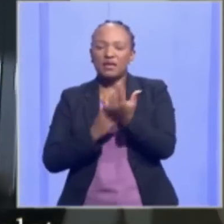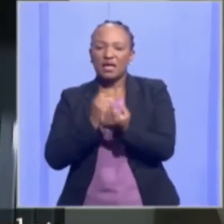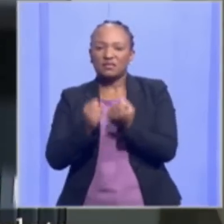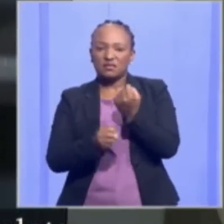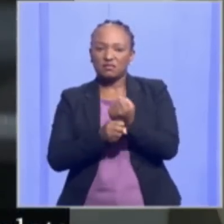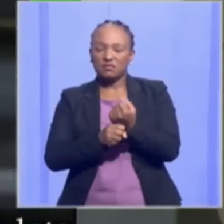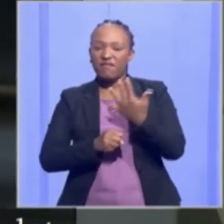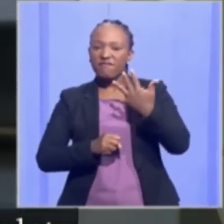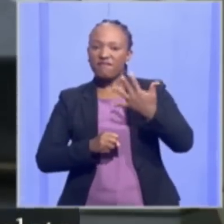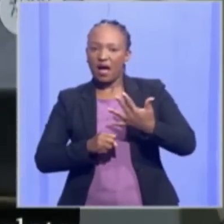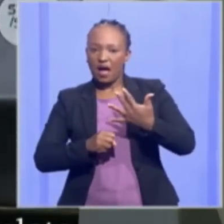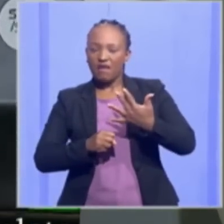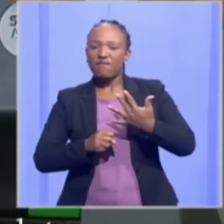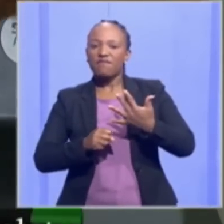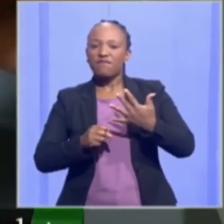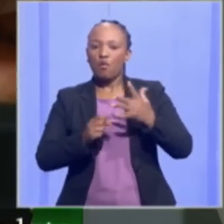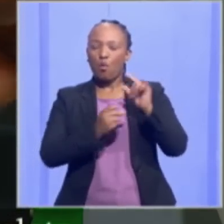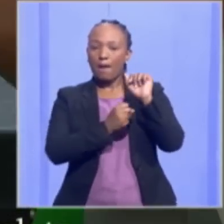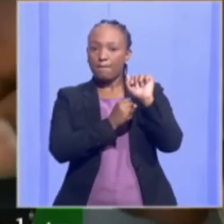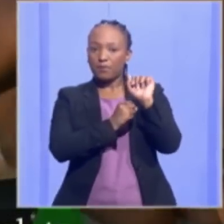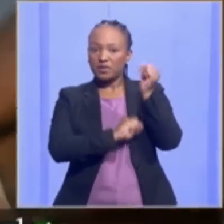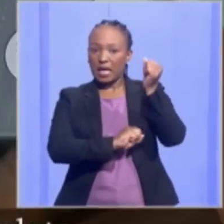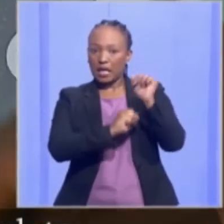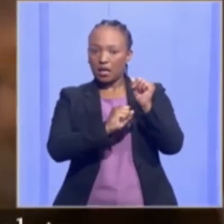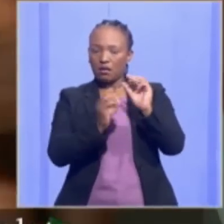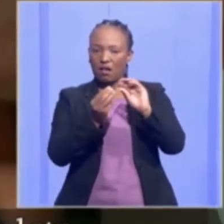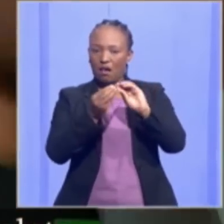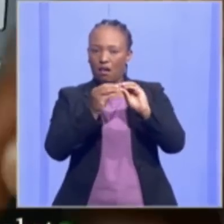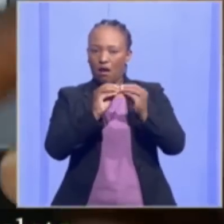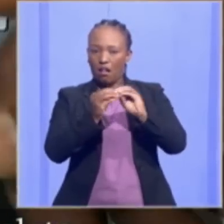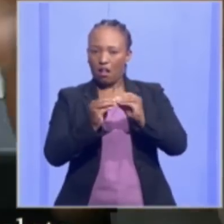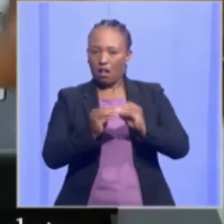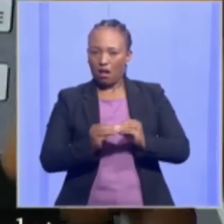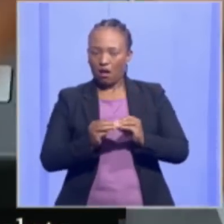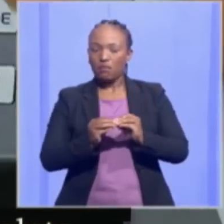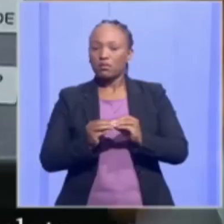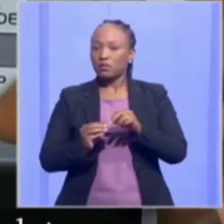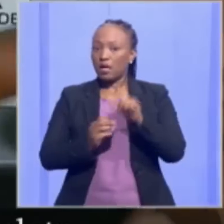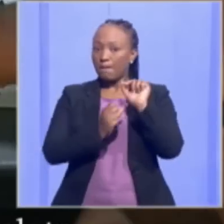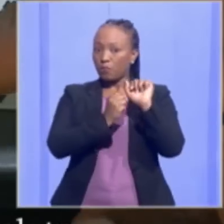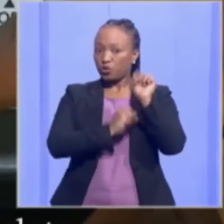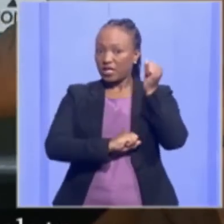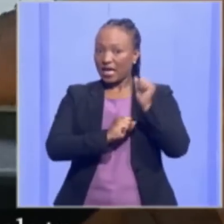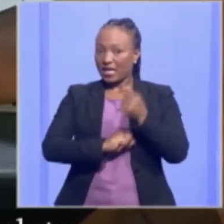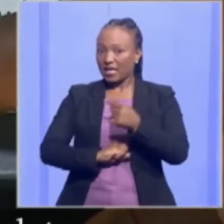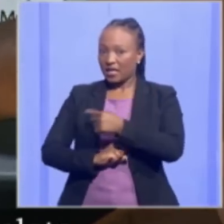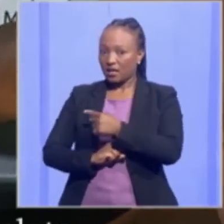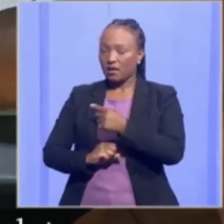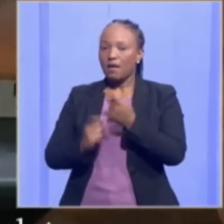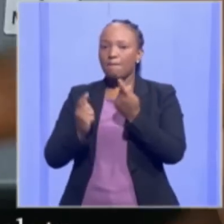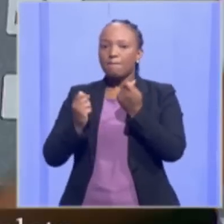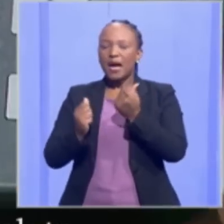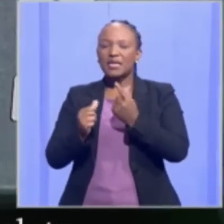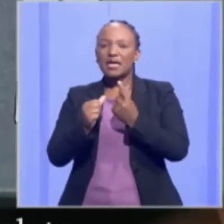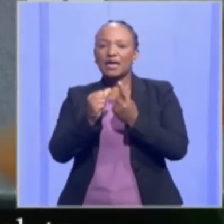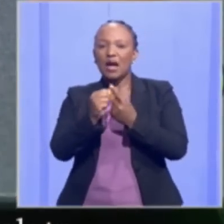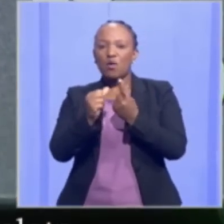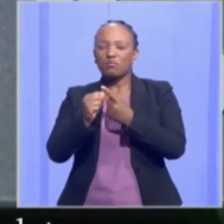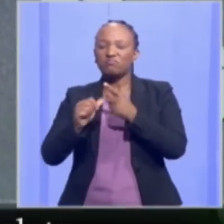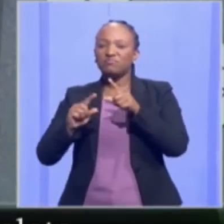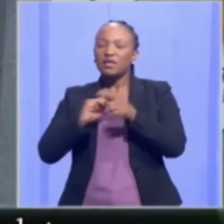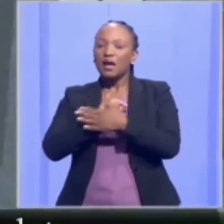5 ho fihlella a qeta ho etsa motjhini ona. Ka ho qolleha motjhini ona wa hae o bala ditjhelete tsa dinaha tse